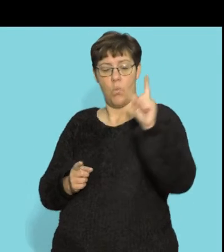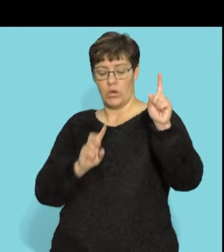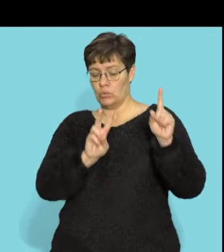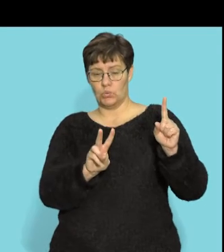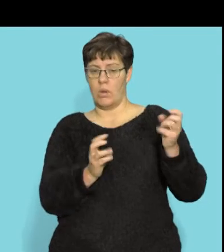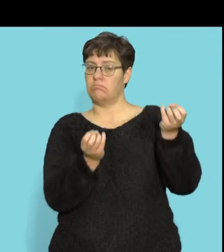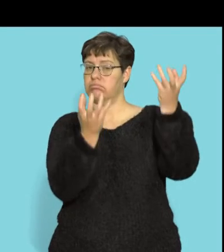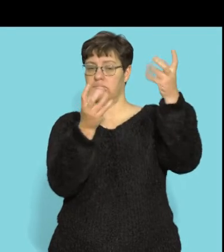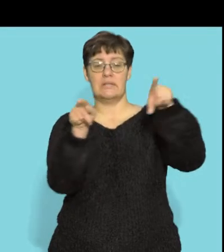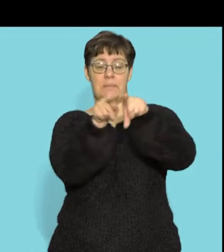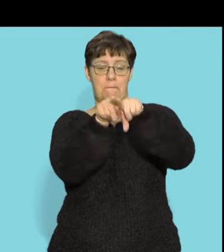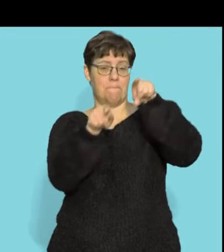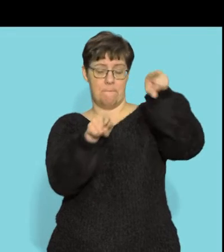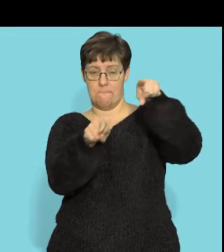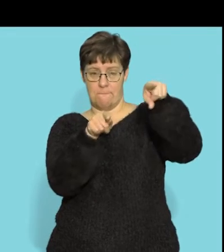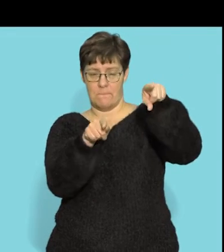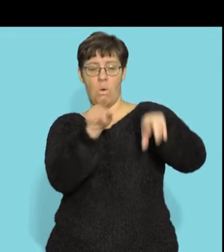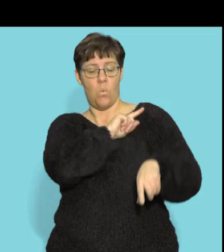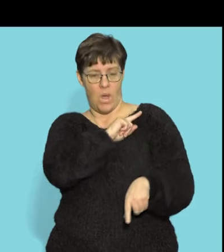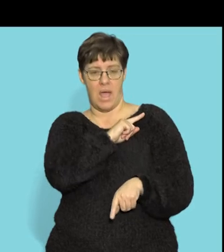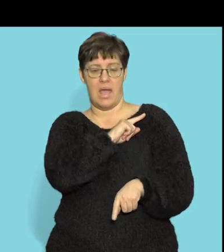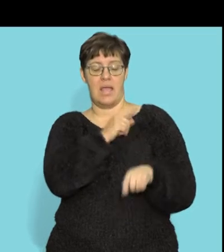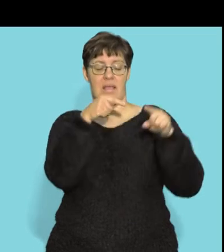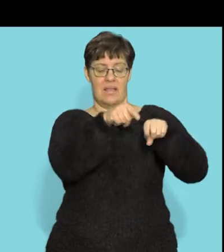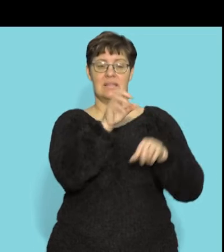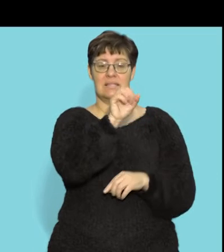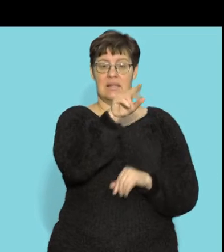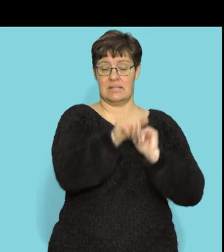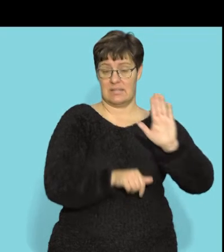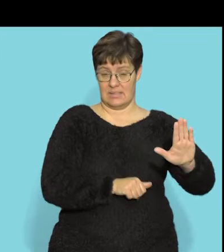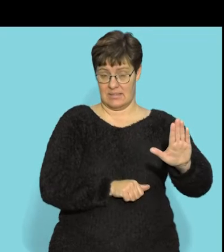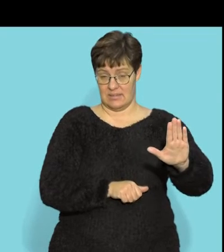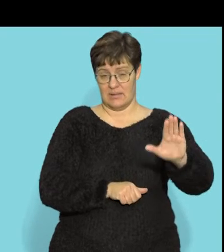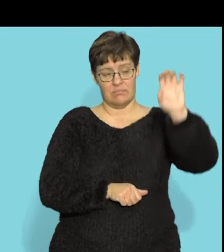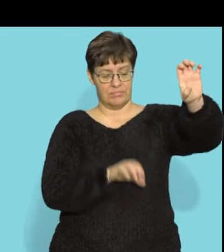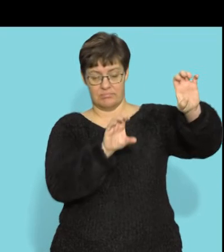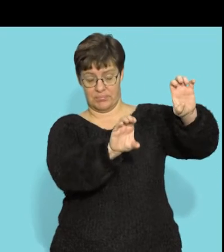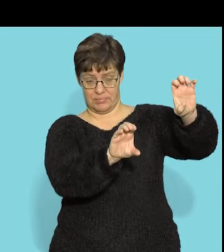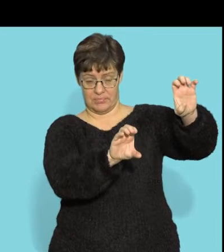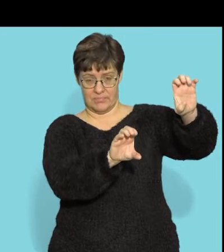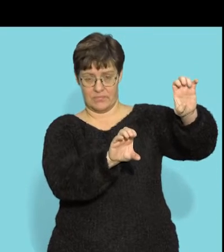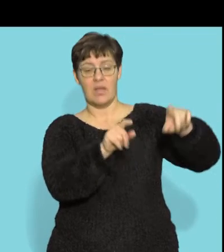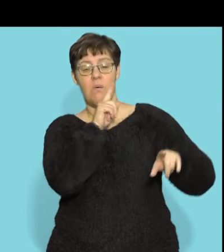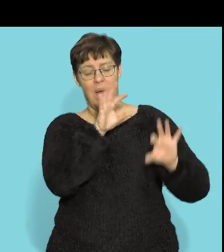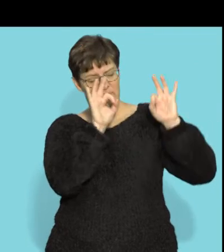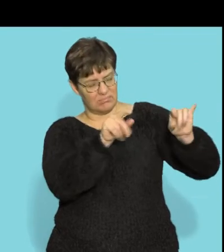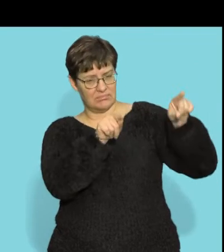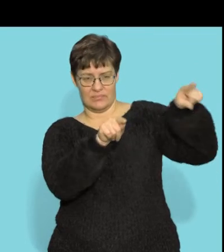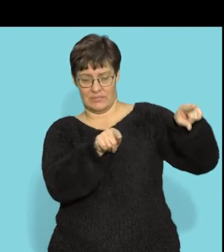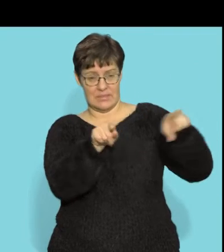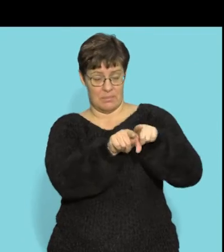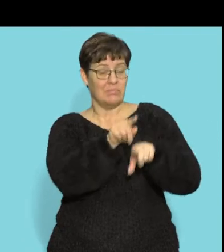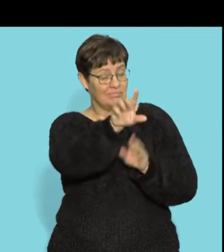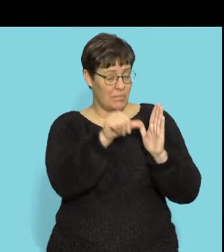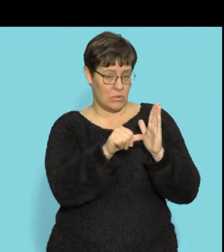2 have the same brightness because it was a series connection. Okay? And remember, these light bulbs are identical, very,